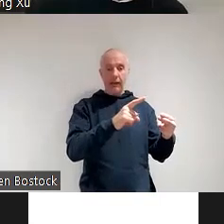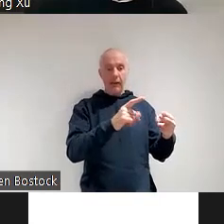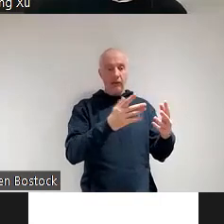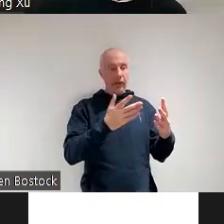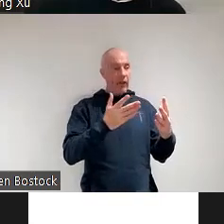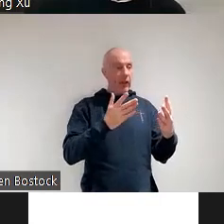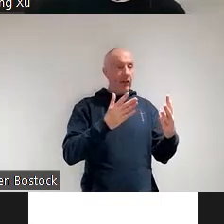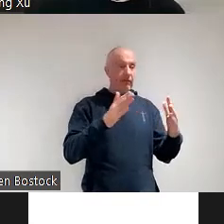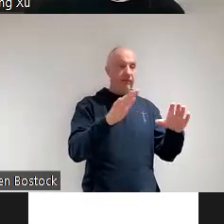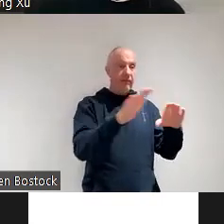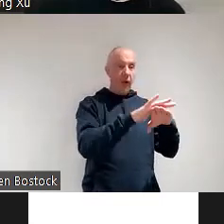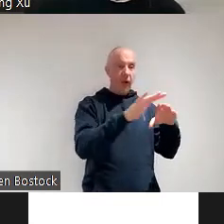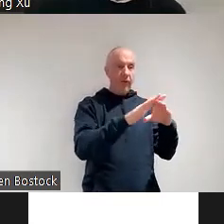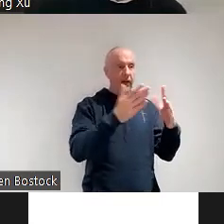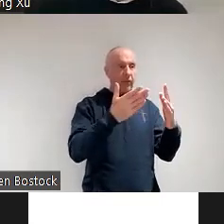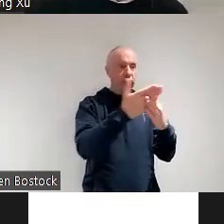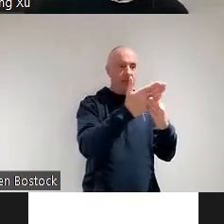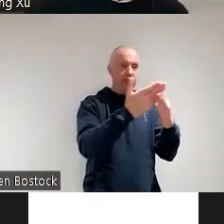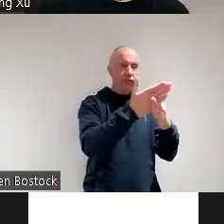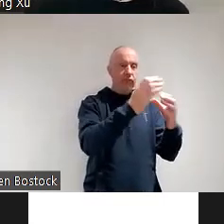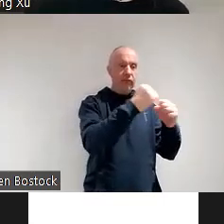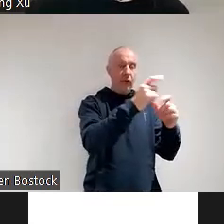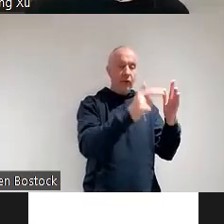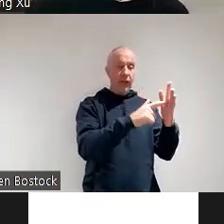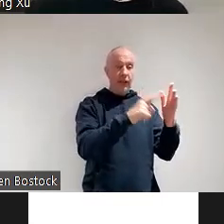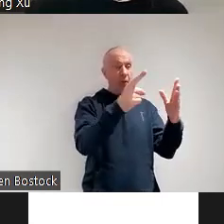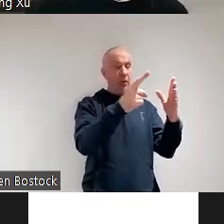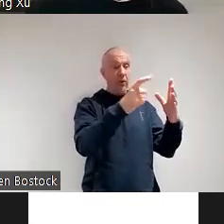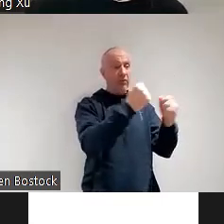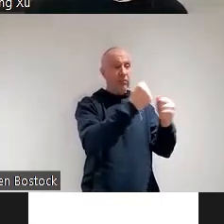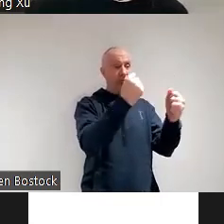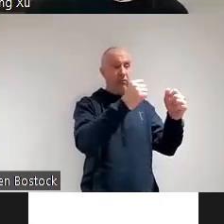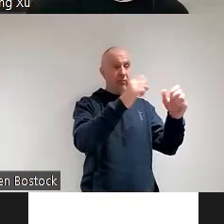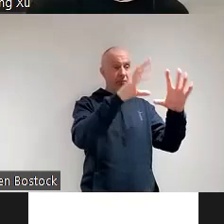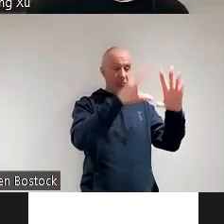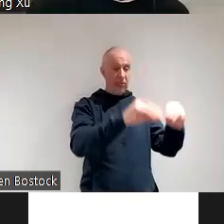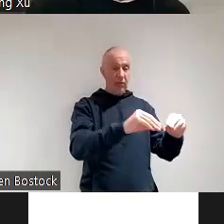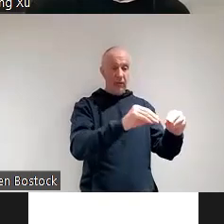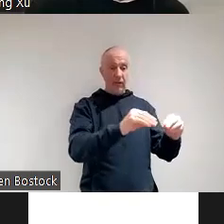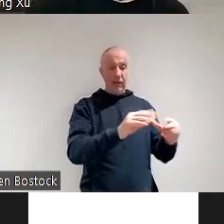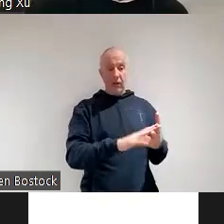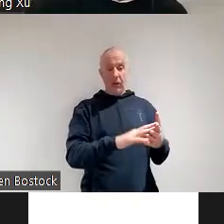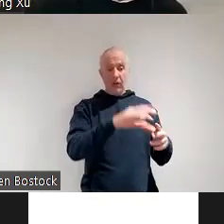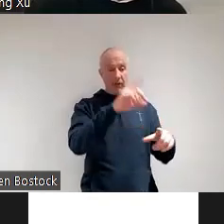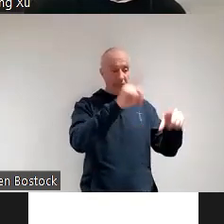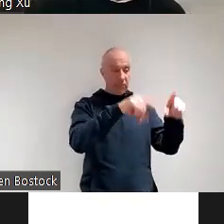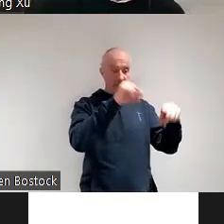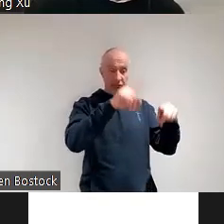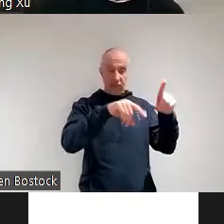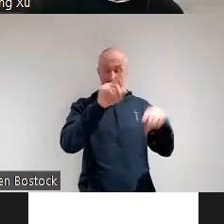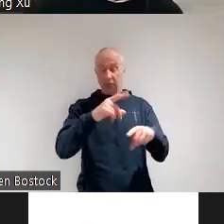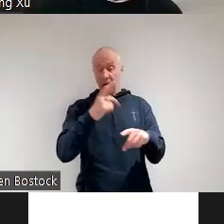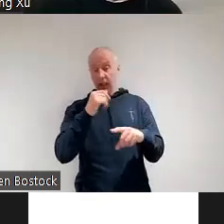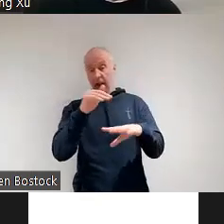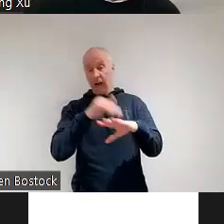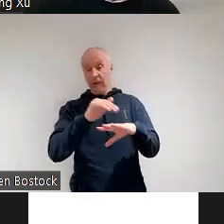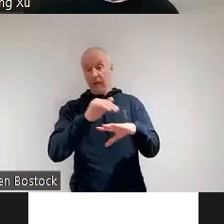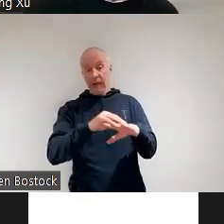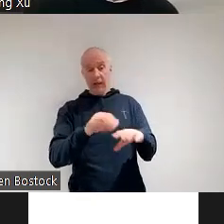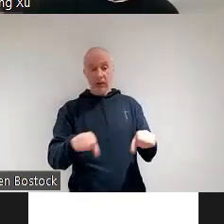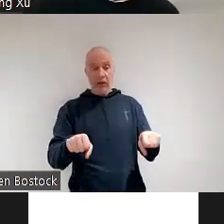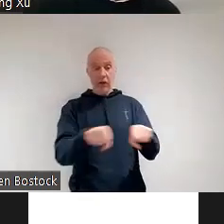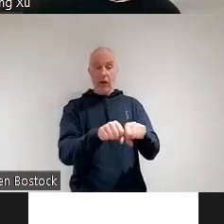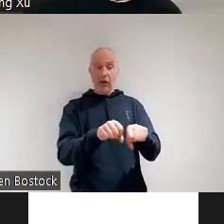grid. And sometimes it could even have blackout. So all those voltage change fluctuation could affect the EV charger, because EV charger normally